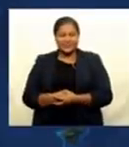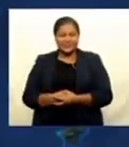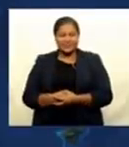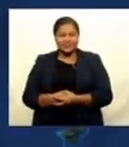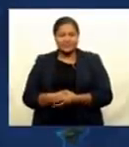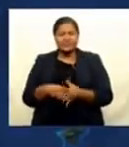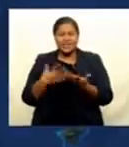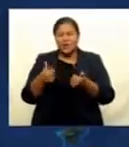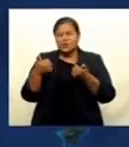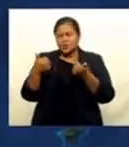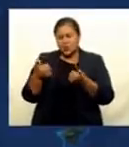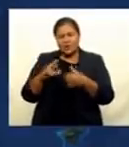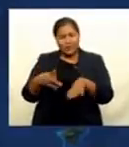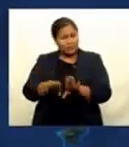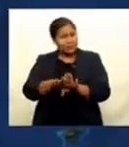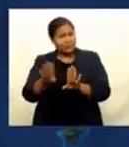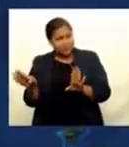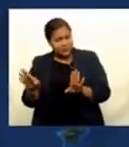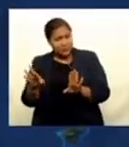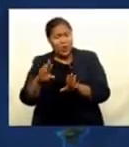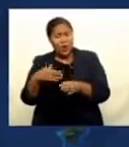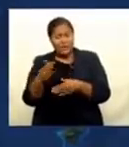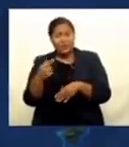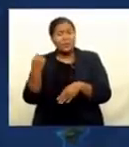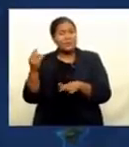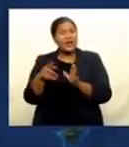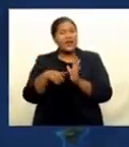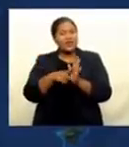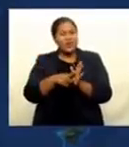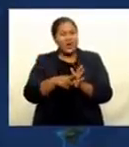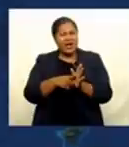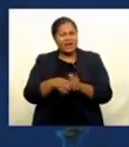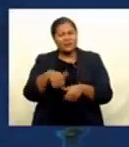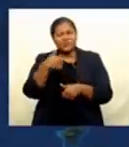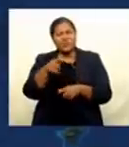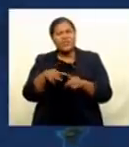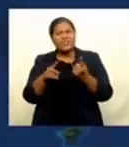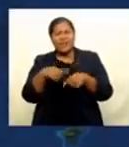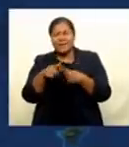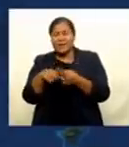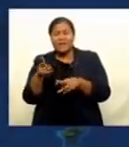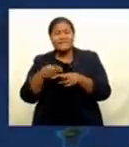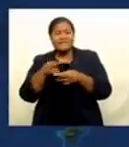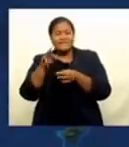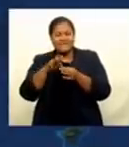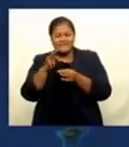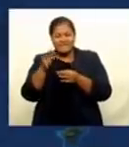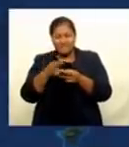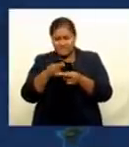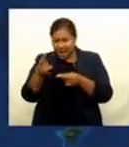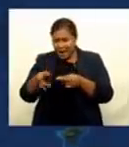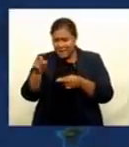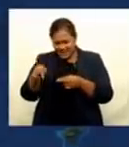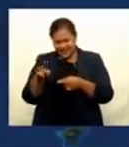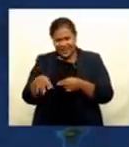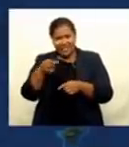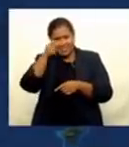from Lautoka. It will be also an advantage to the farmers here in Tavua. They can now take